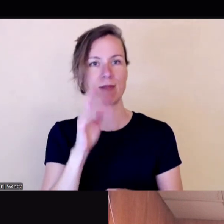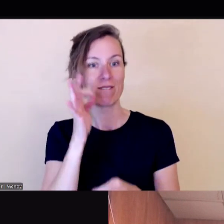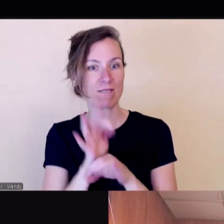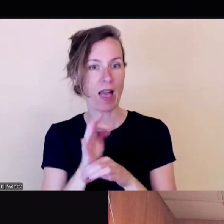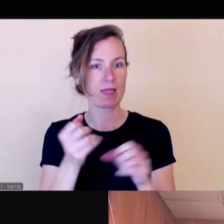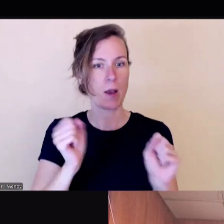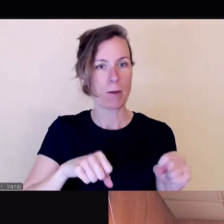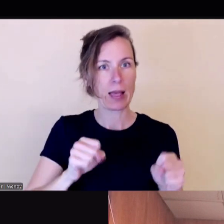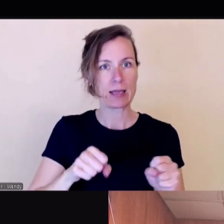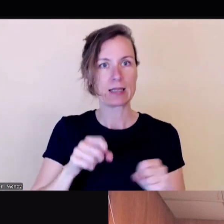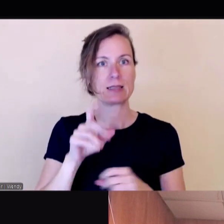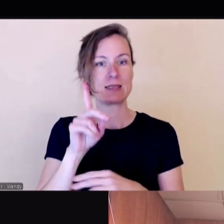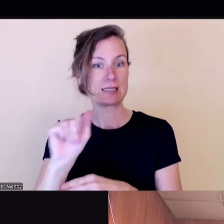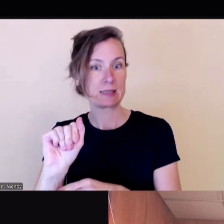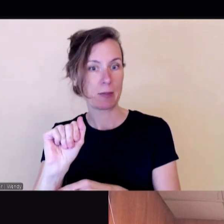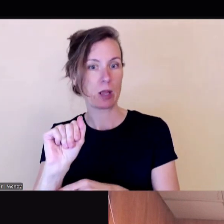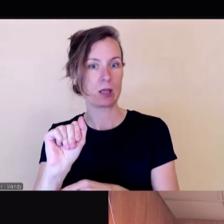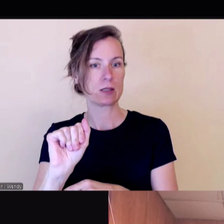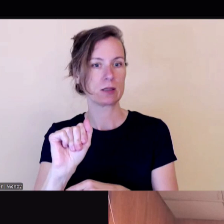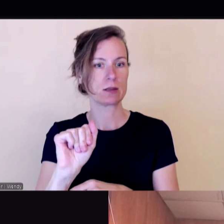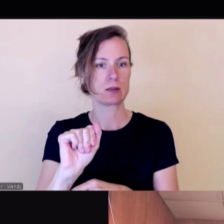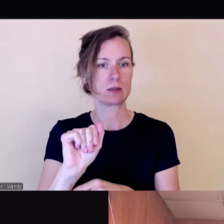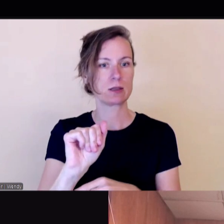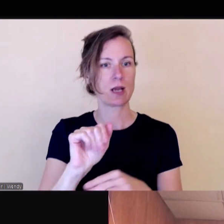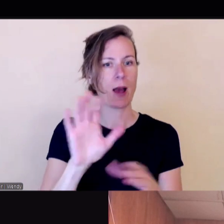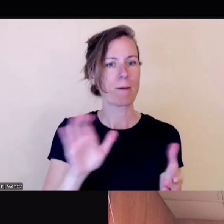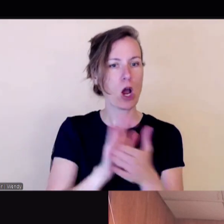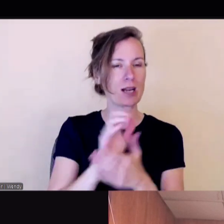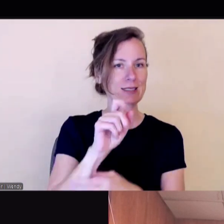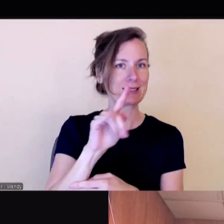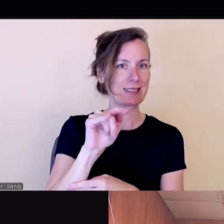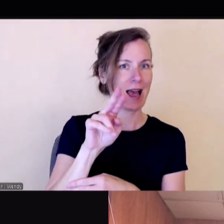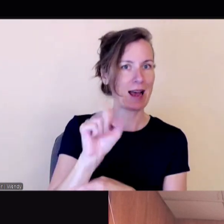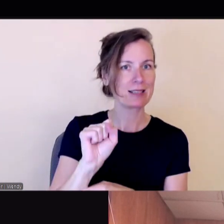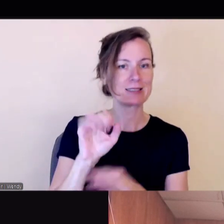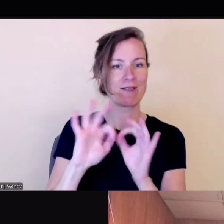classes. And we investigate those in the areas of